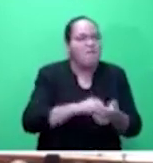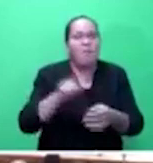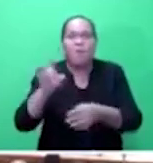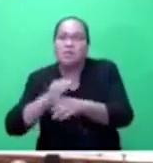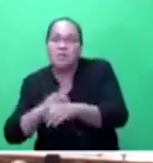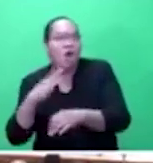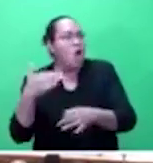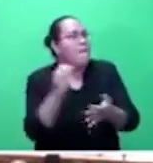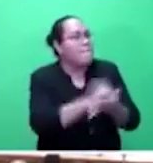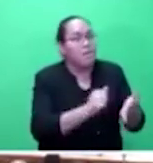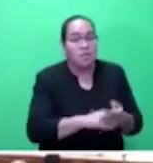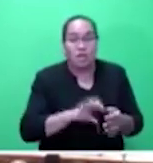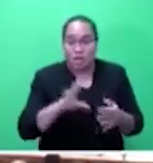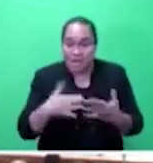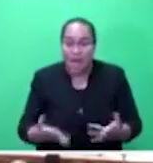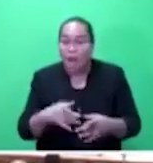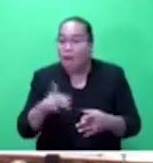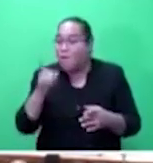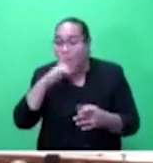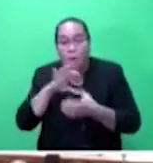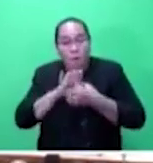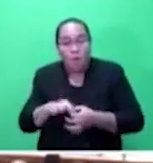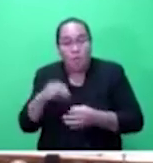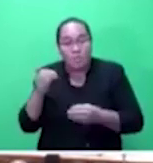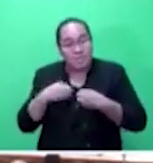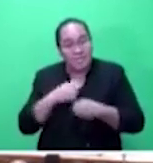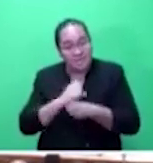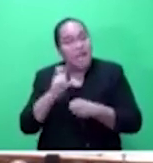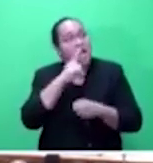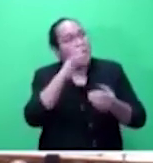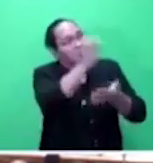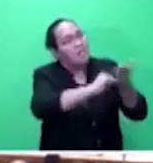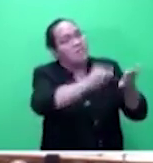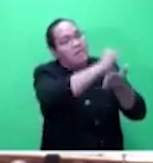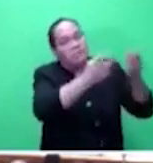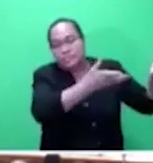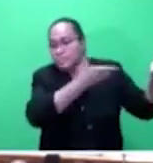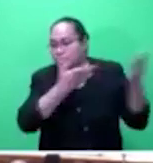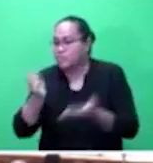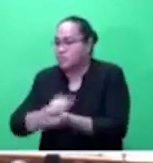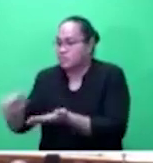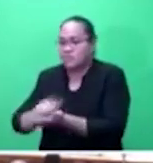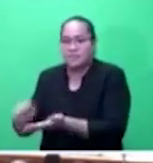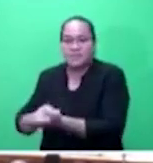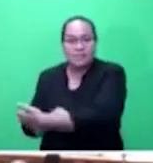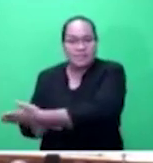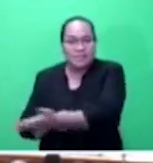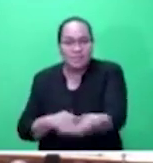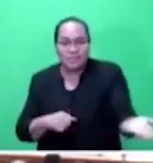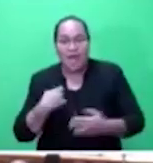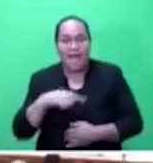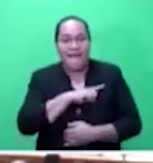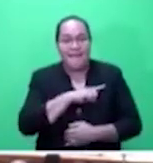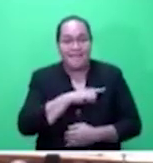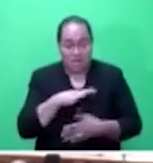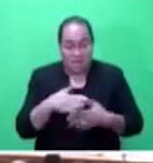can now import more of these items and pass these benefits to the customers. This emergency funding to health, along with these